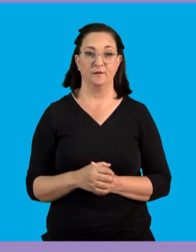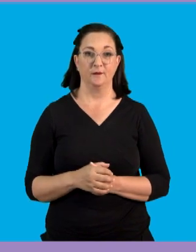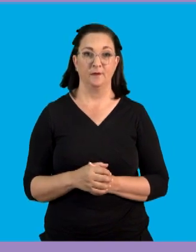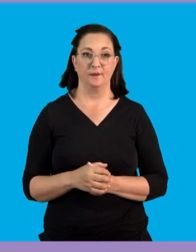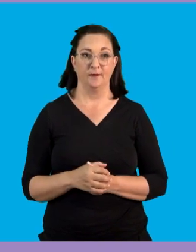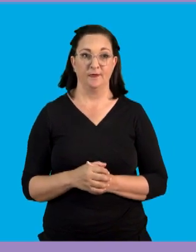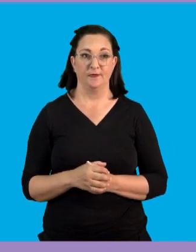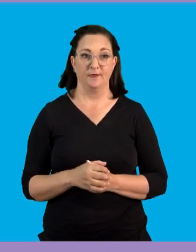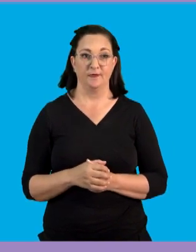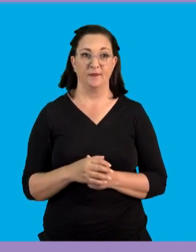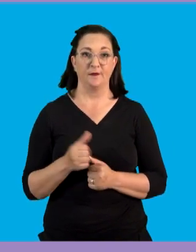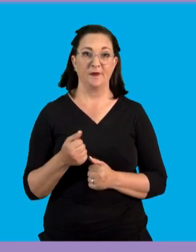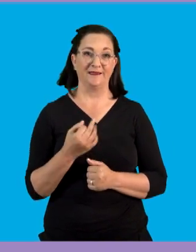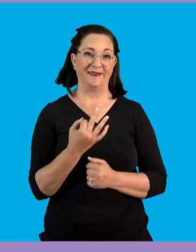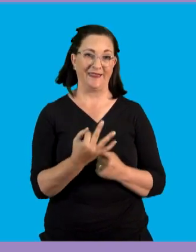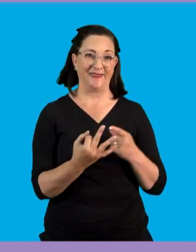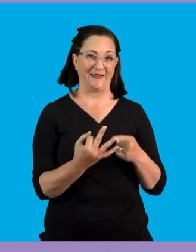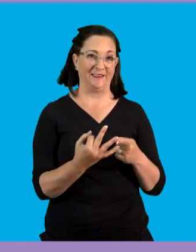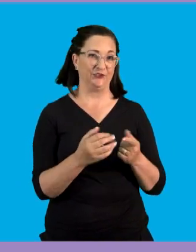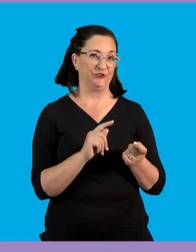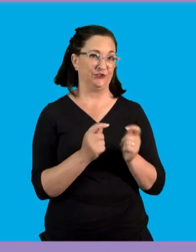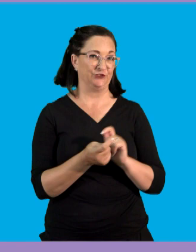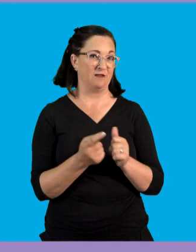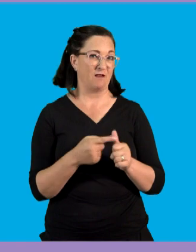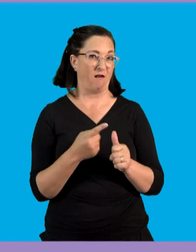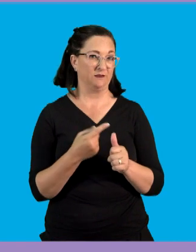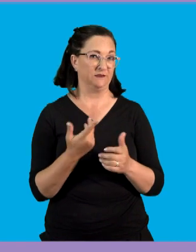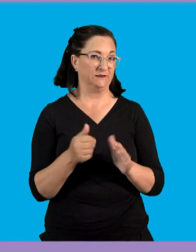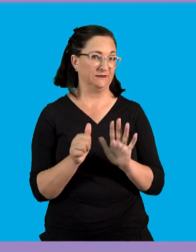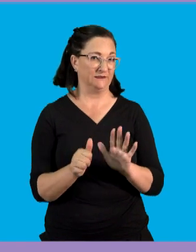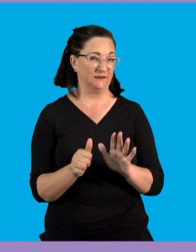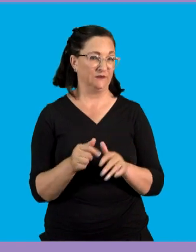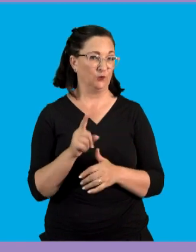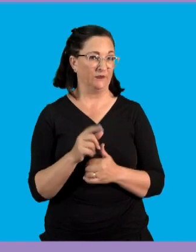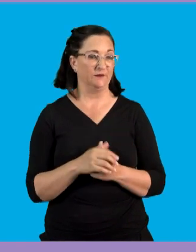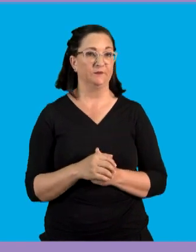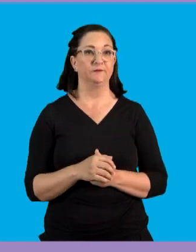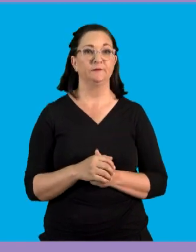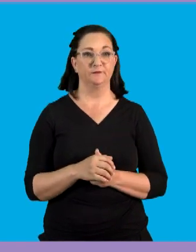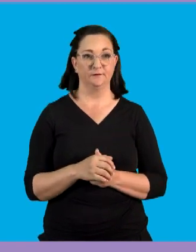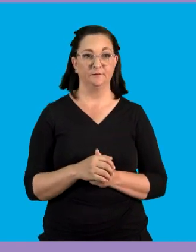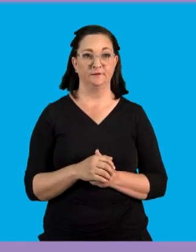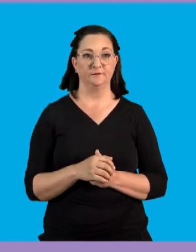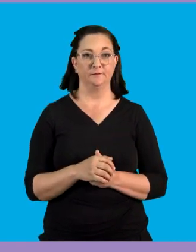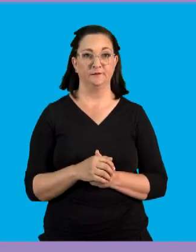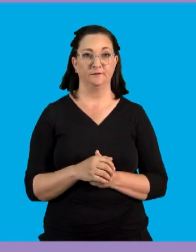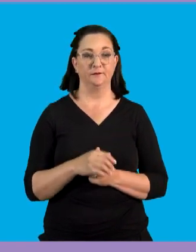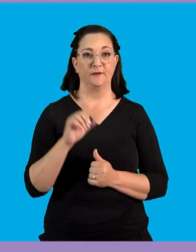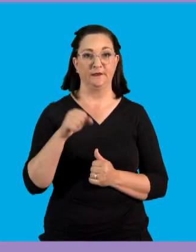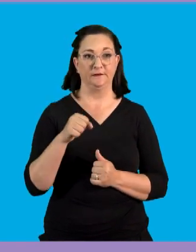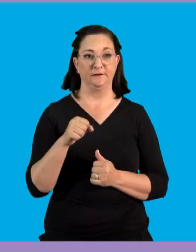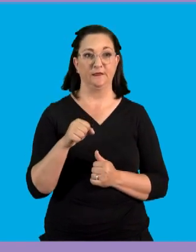Again, as a denominator, we have that 3. How do I change it so that it becomes a denominator of